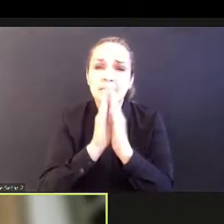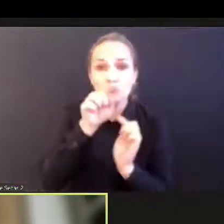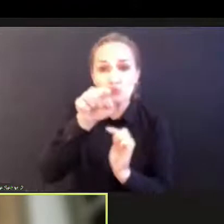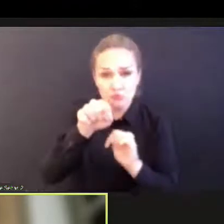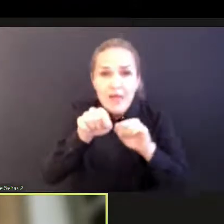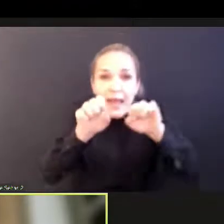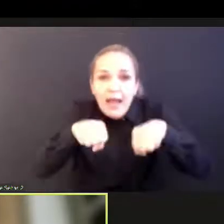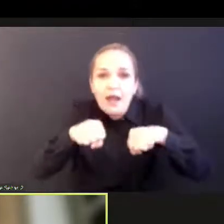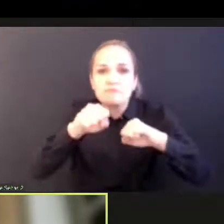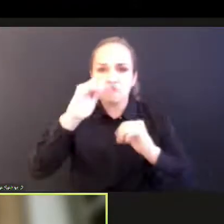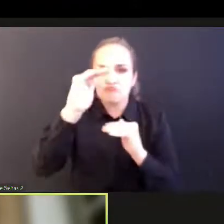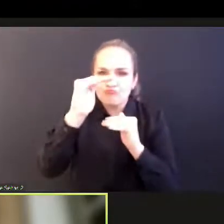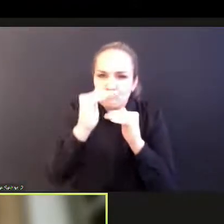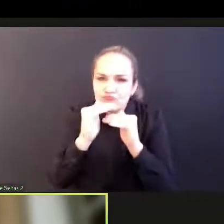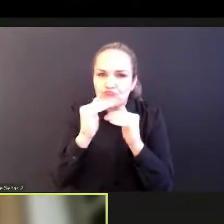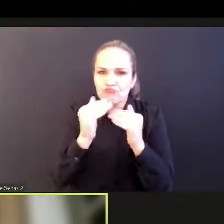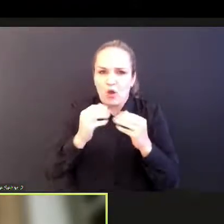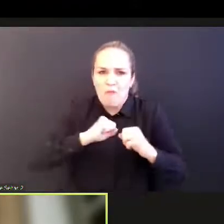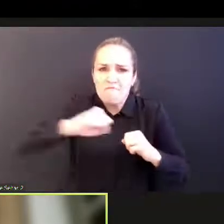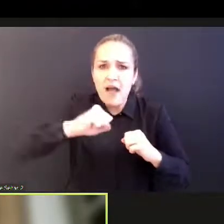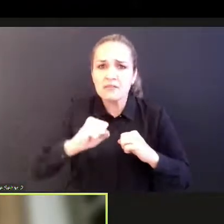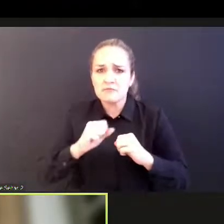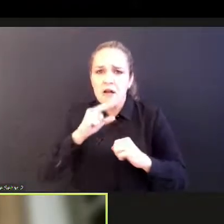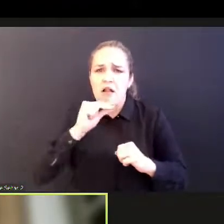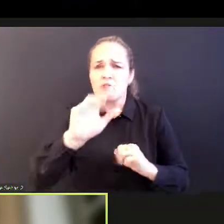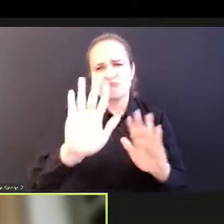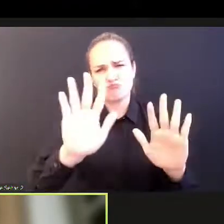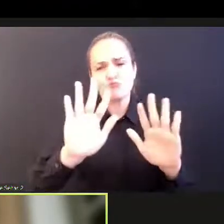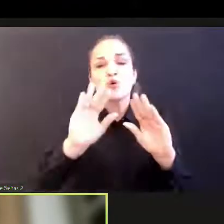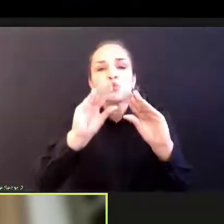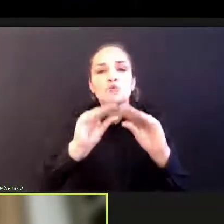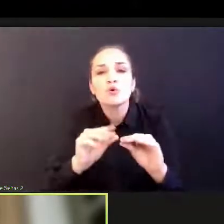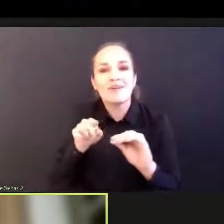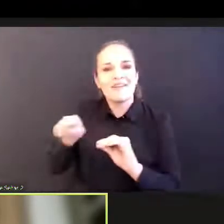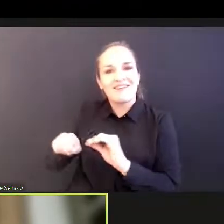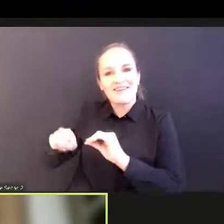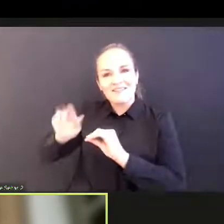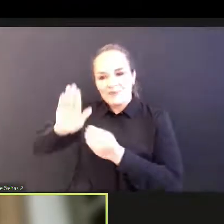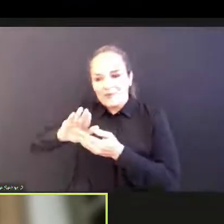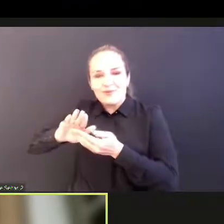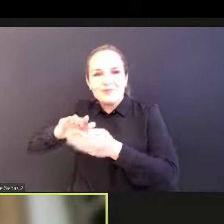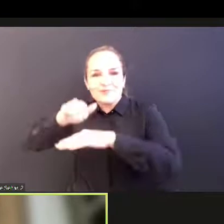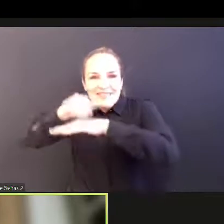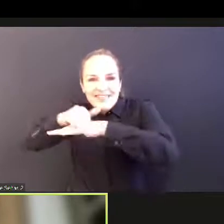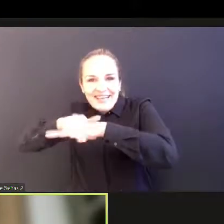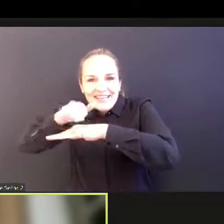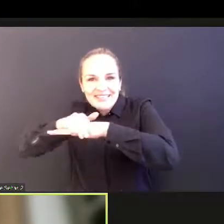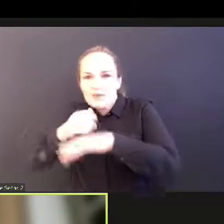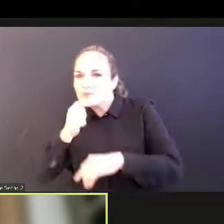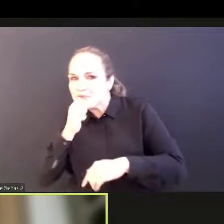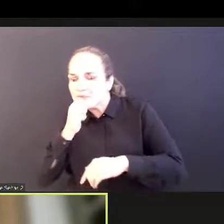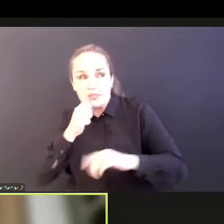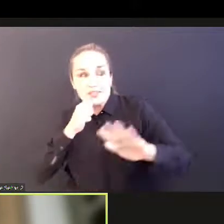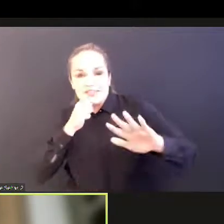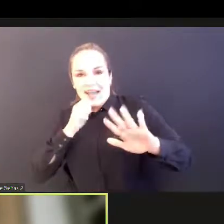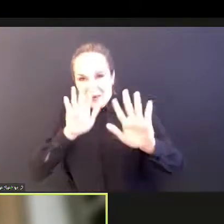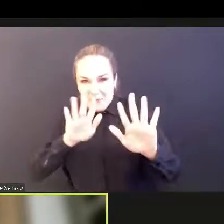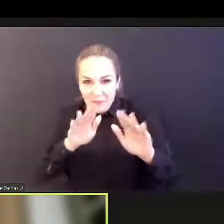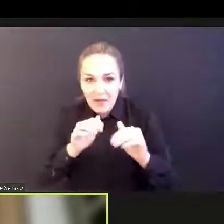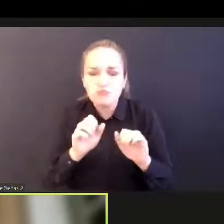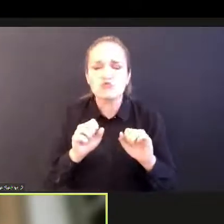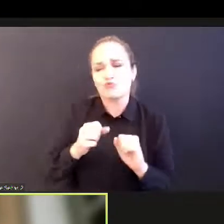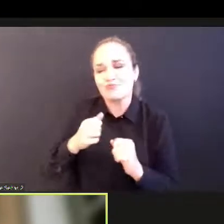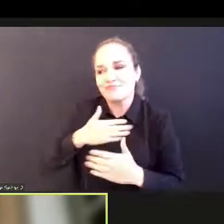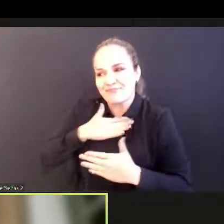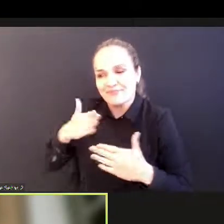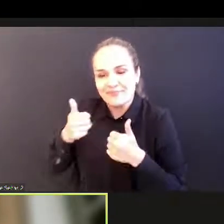Okay. So now let me talk about the enablers and constraints. So it's actually very similar to what the previous speakers have